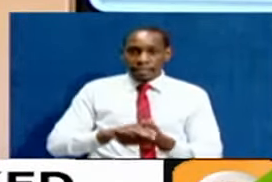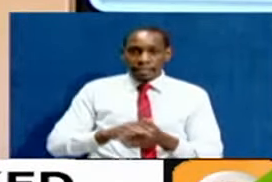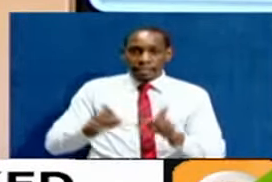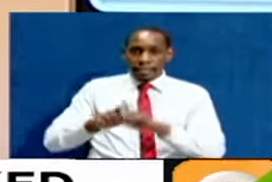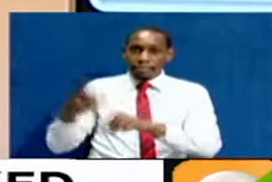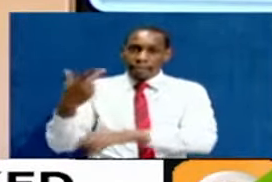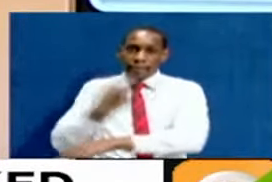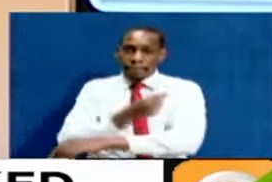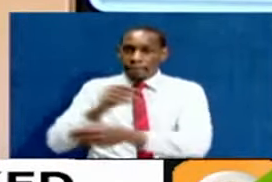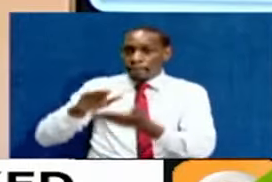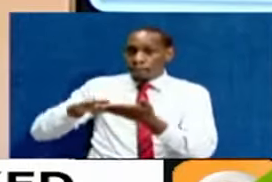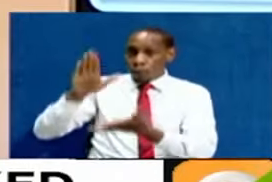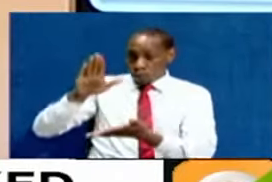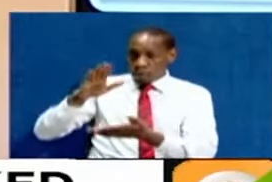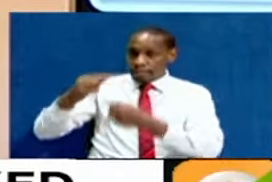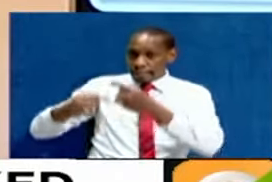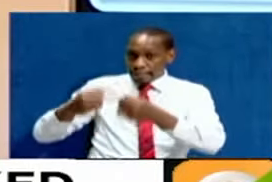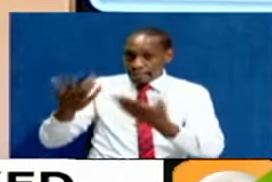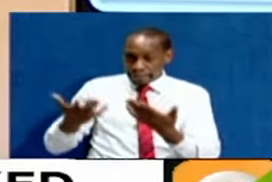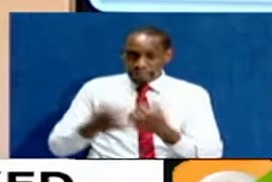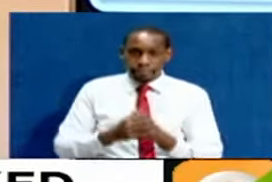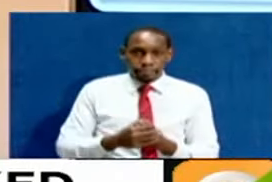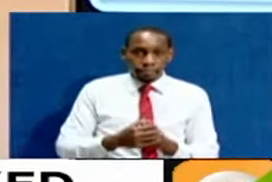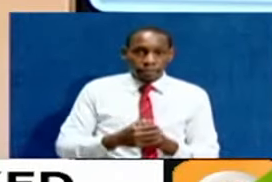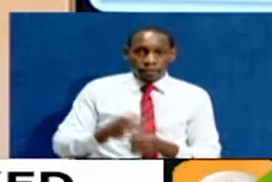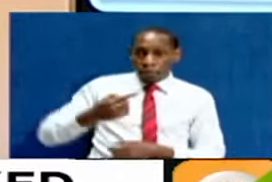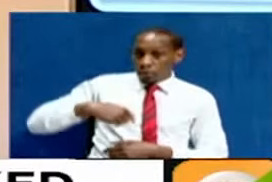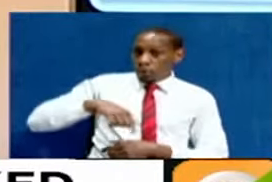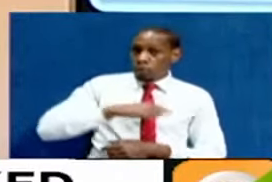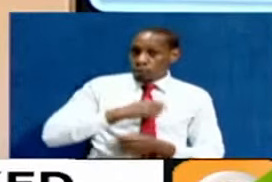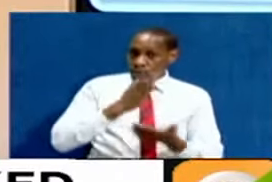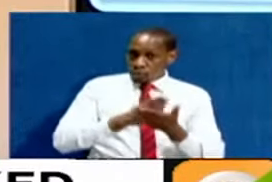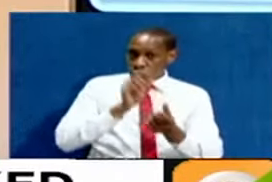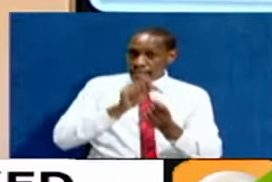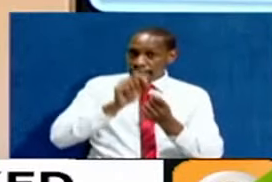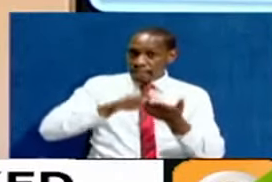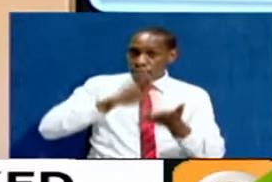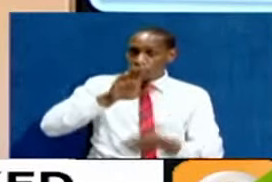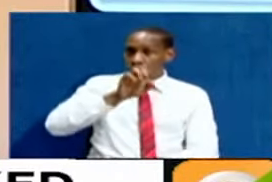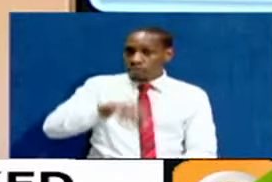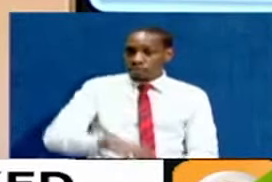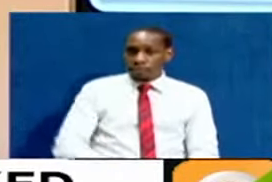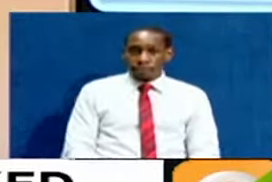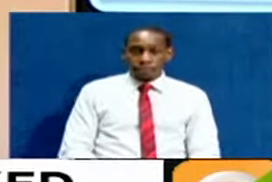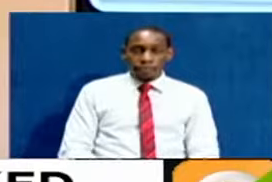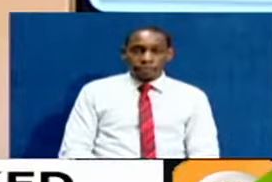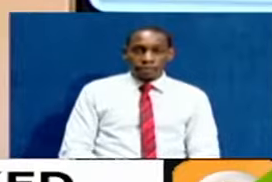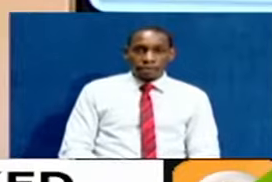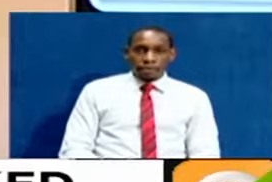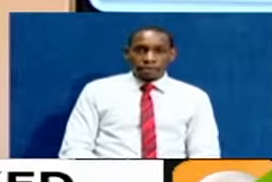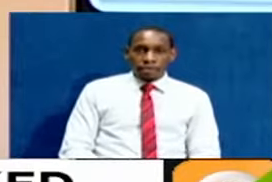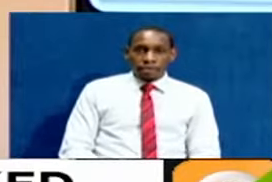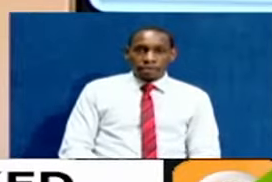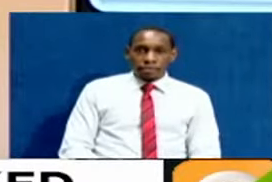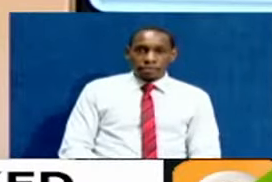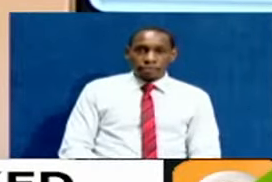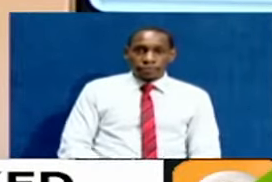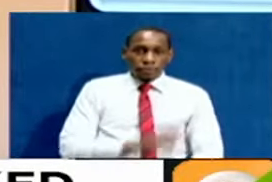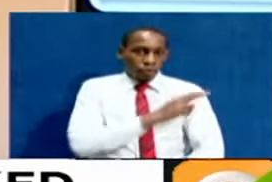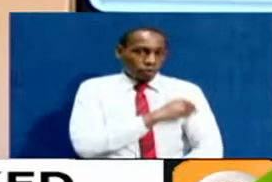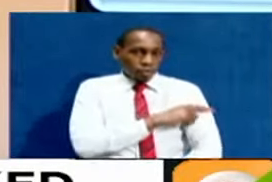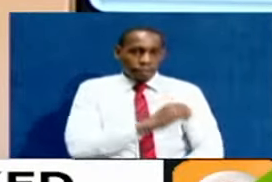vaccinating more aggressively? Are we testing more? What are we doing with the hospital situation?